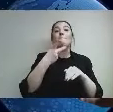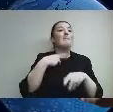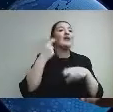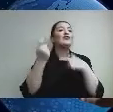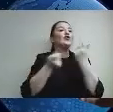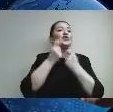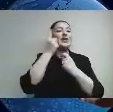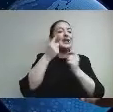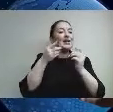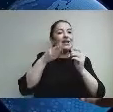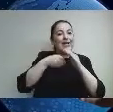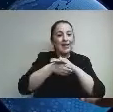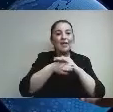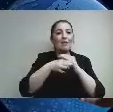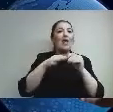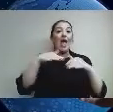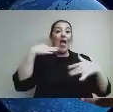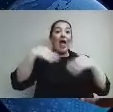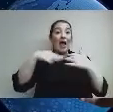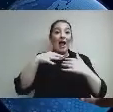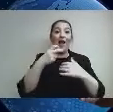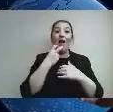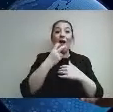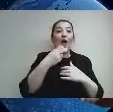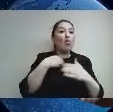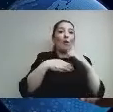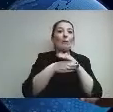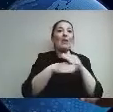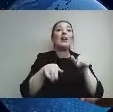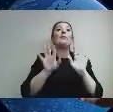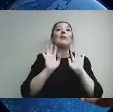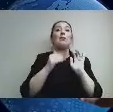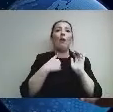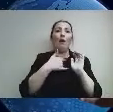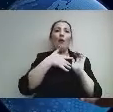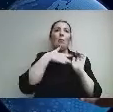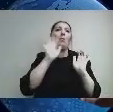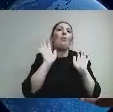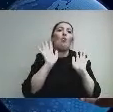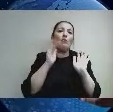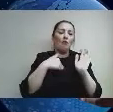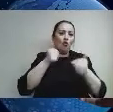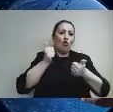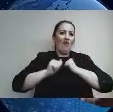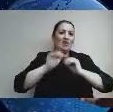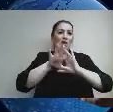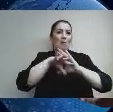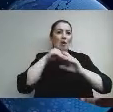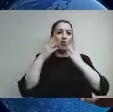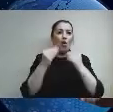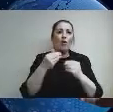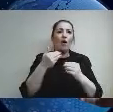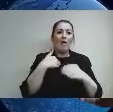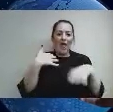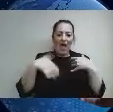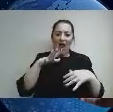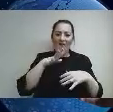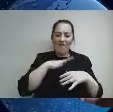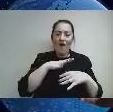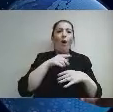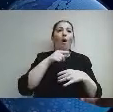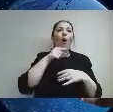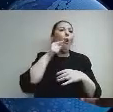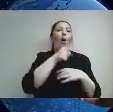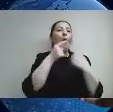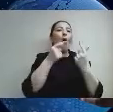position, I didn't know that I can benefit from this disability quota. The HR came to me,